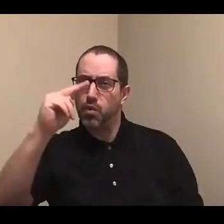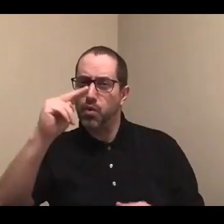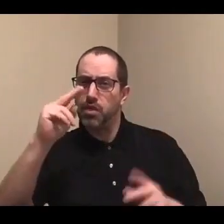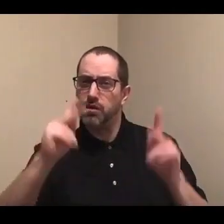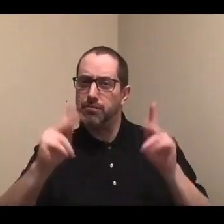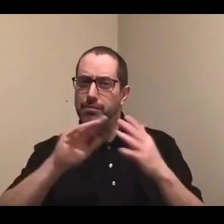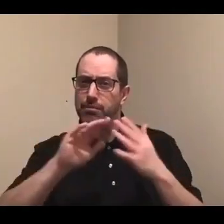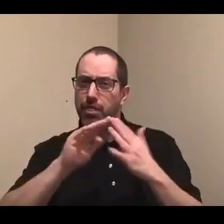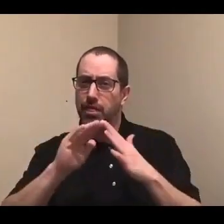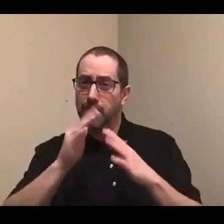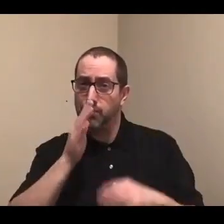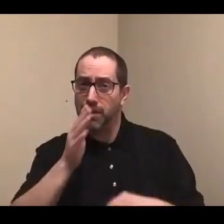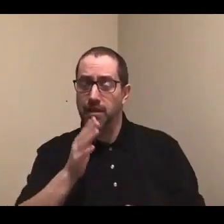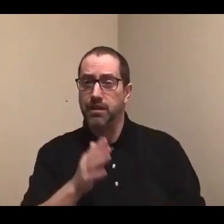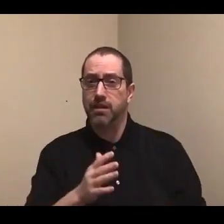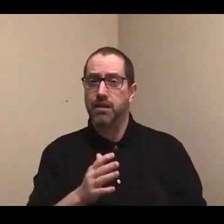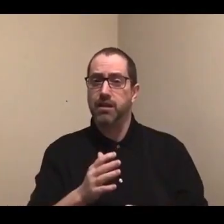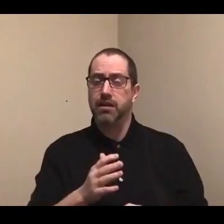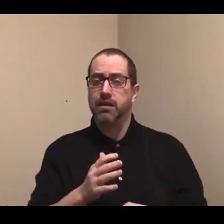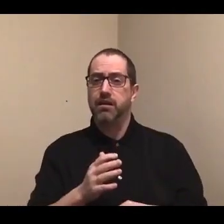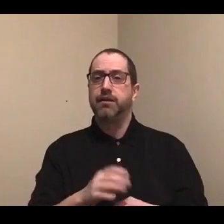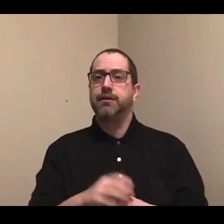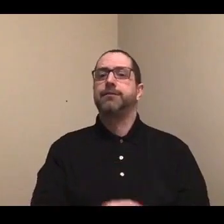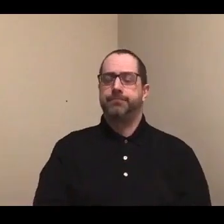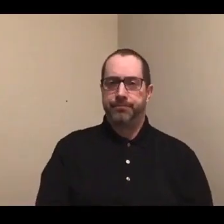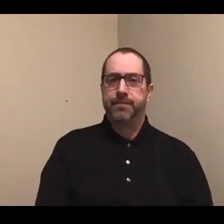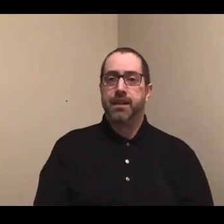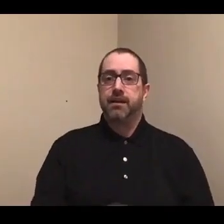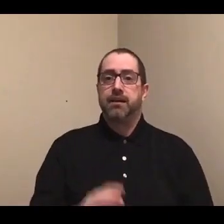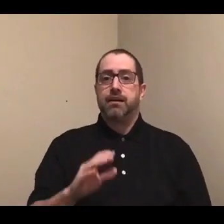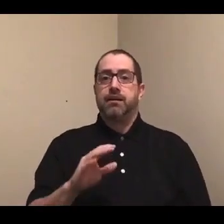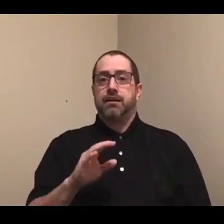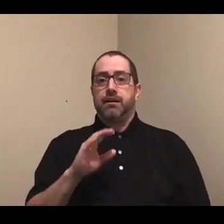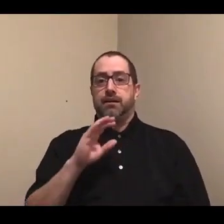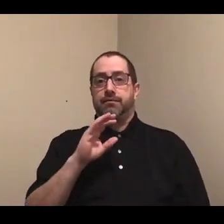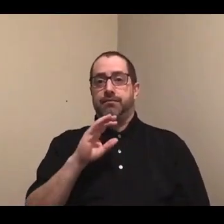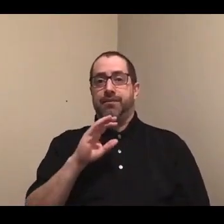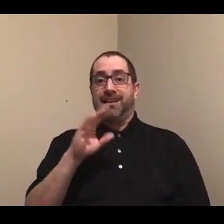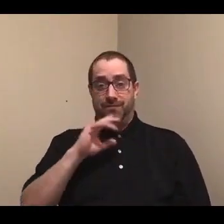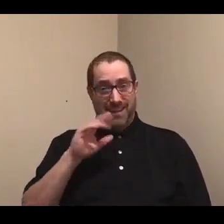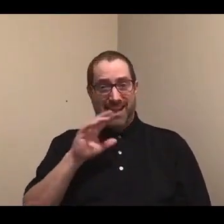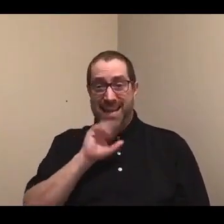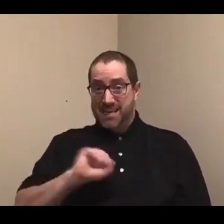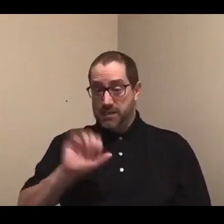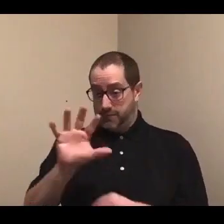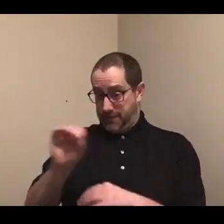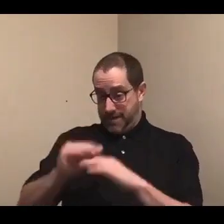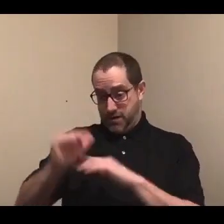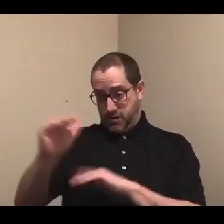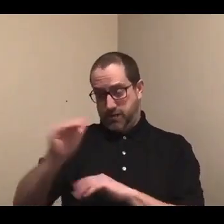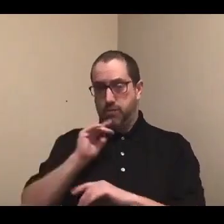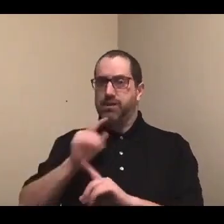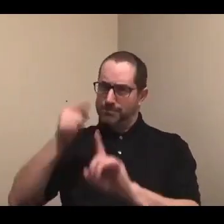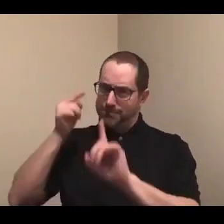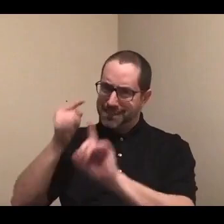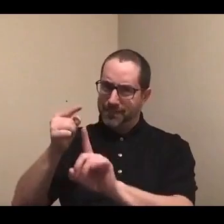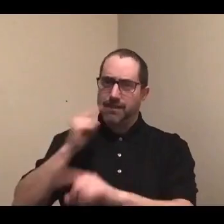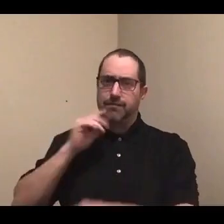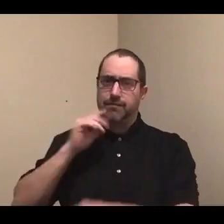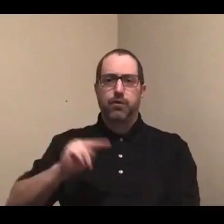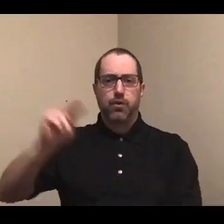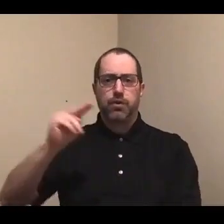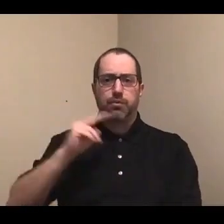I can touch on that. No, the 50 and over were done very specifically for the northern communities, and we had the Moderna vaccine go up there right